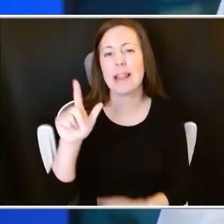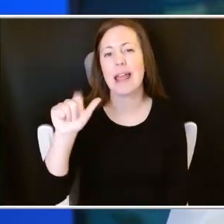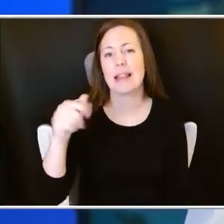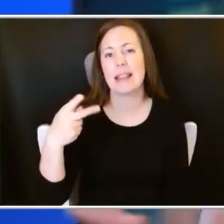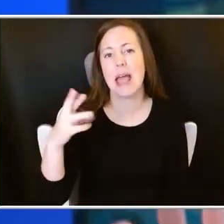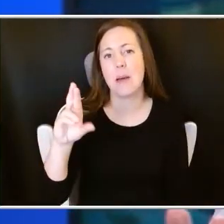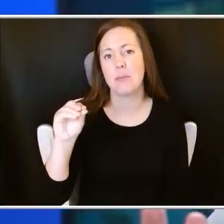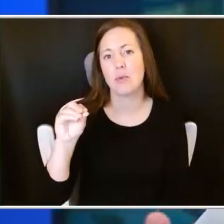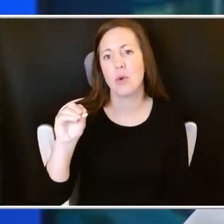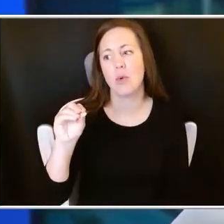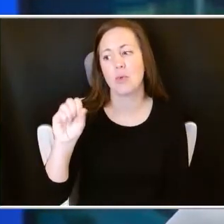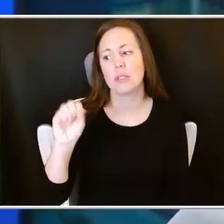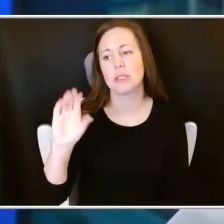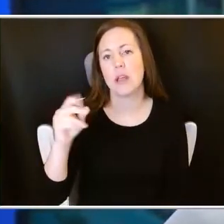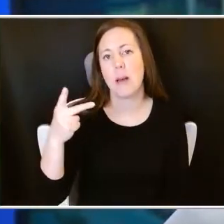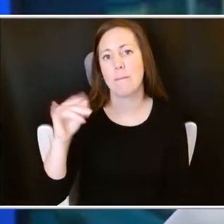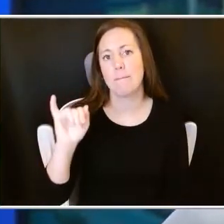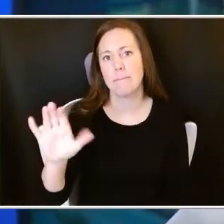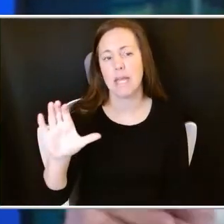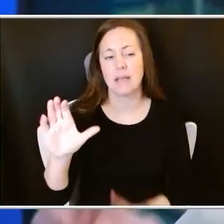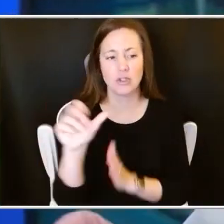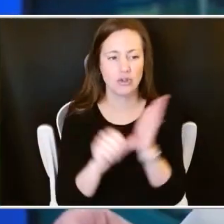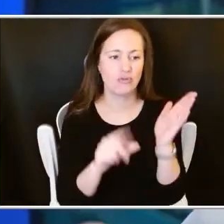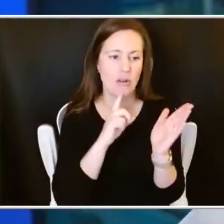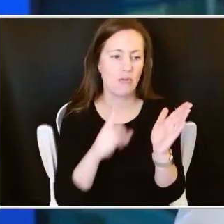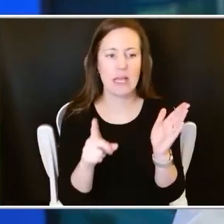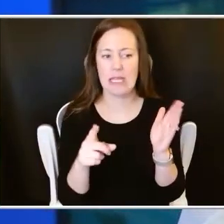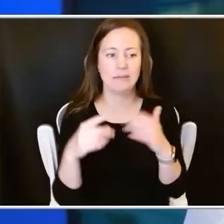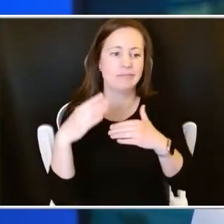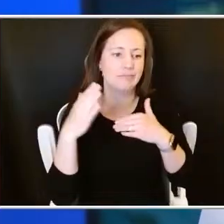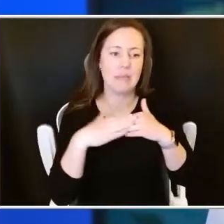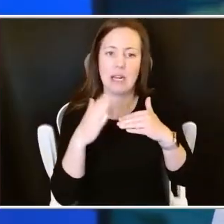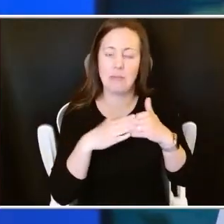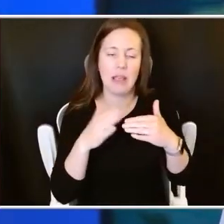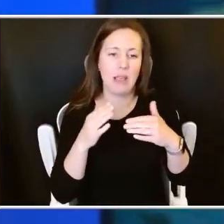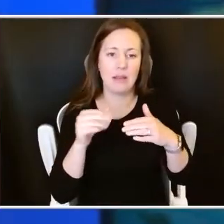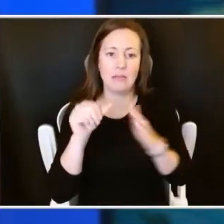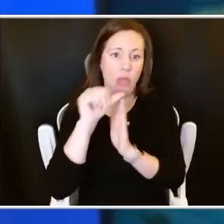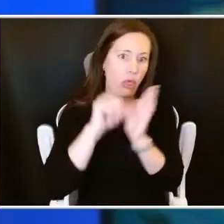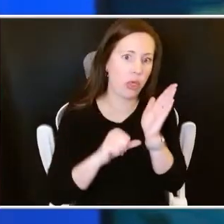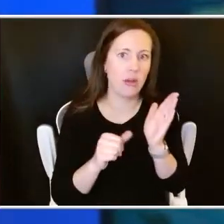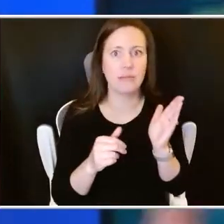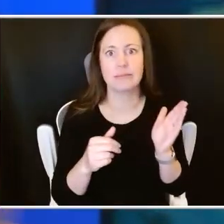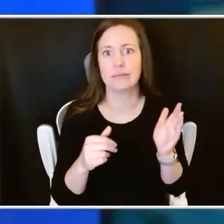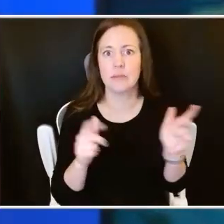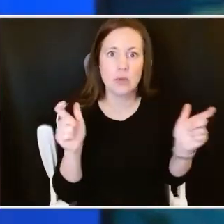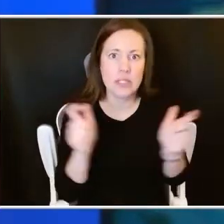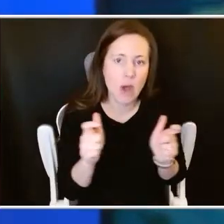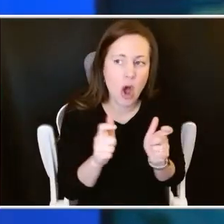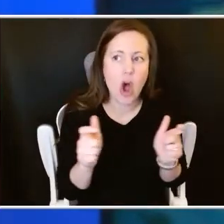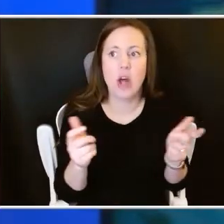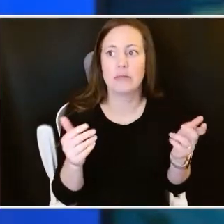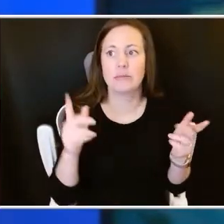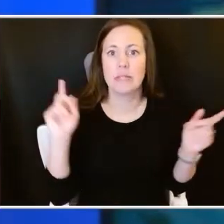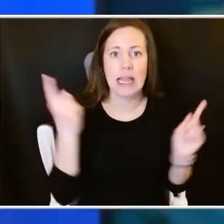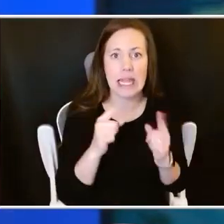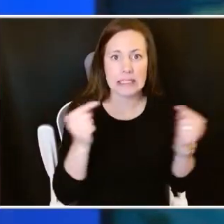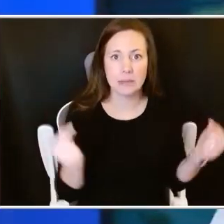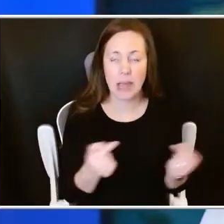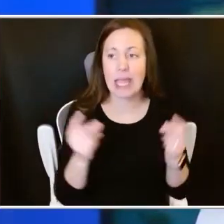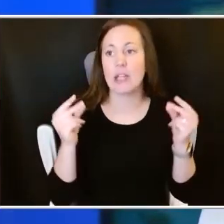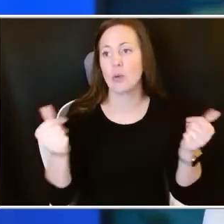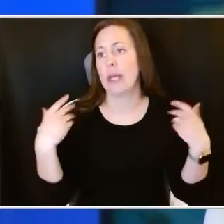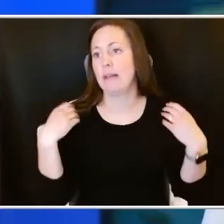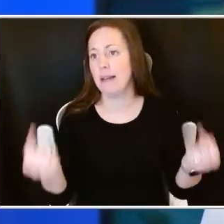Both of them minimally invasive. So the idea is smaller incisions, less pain. Of quicker healing, quicker back to life,